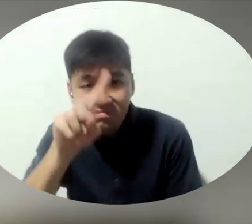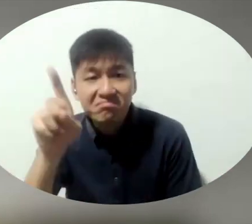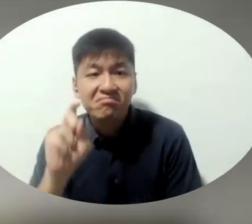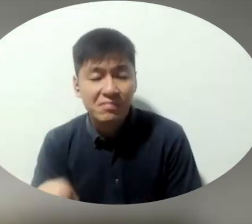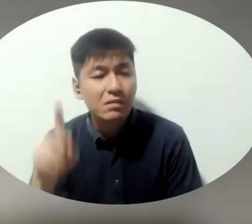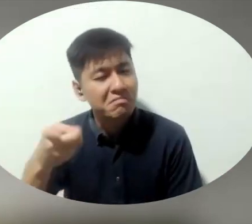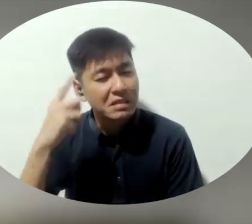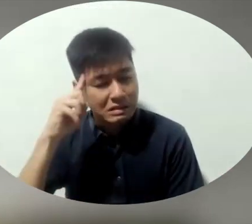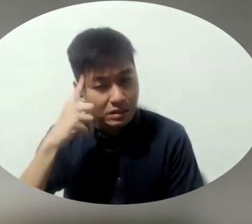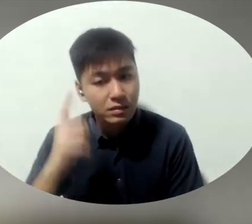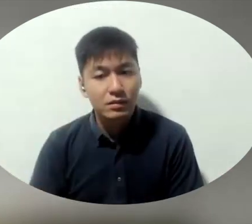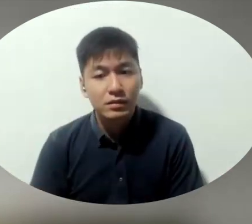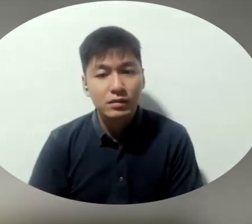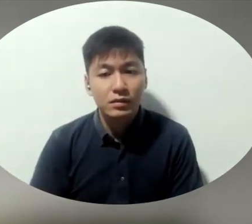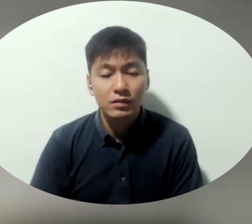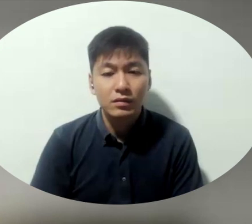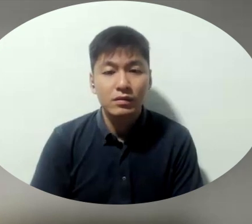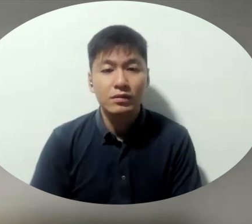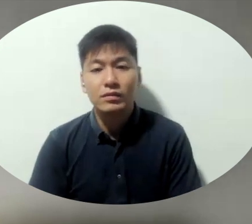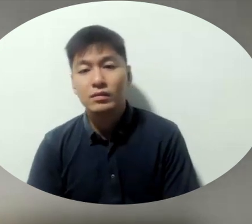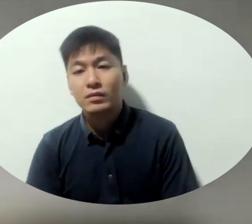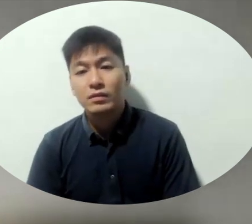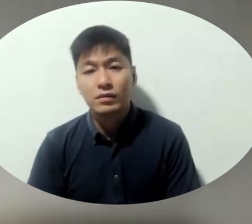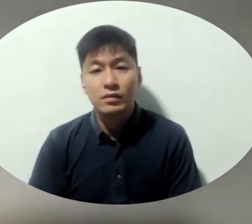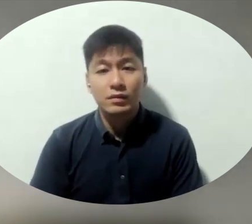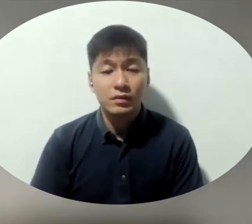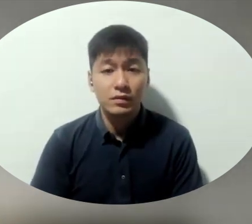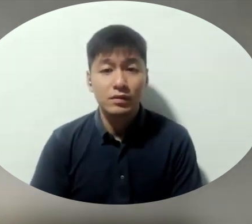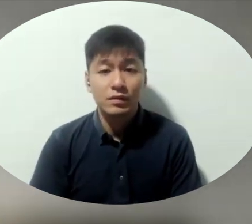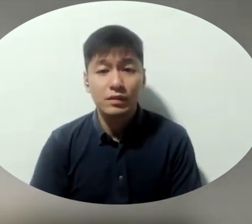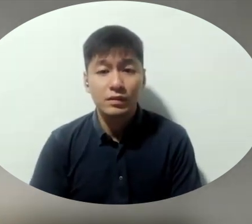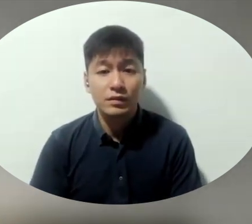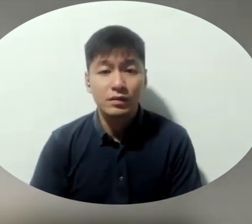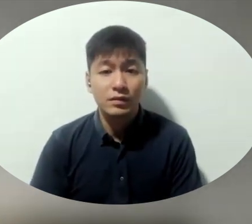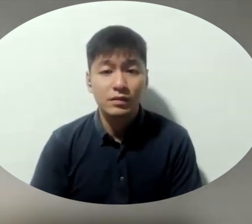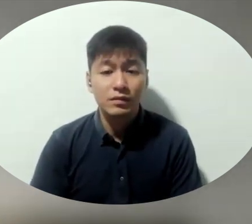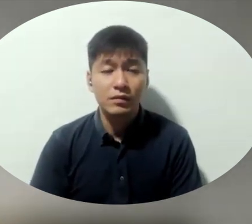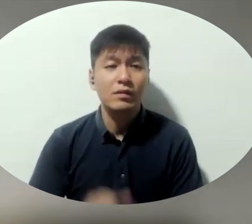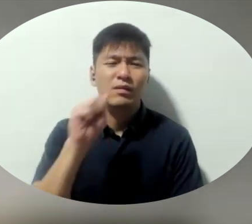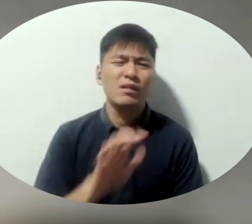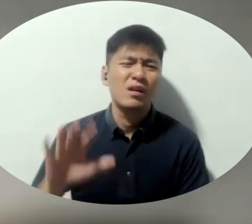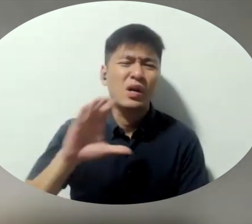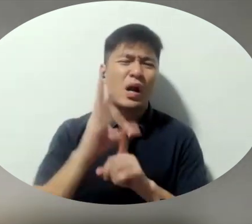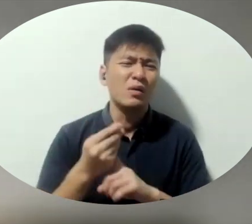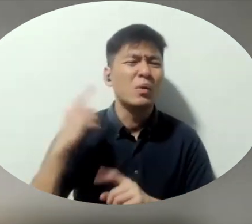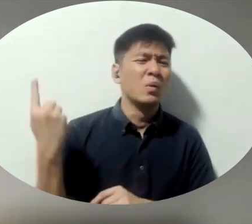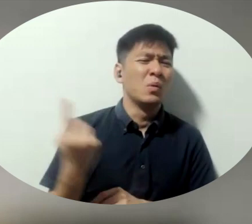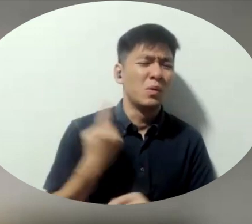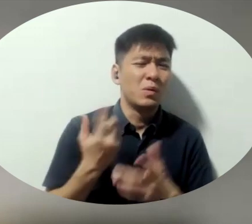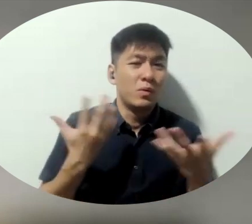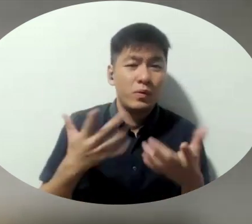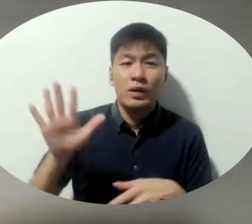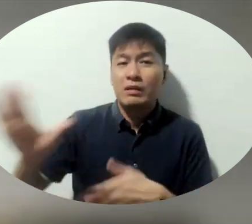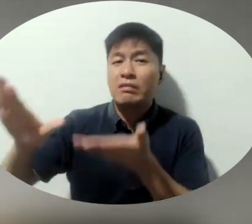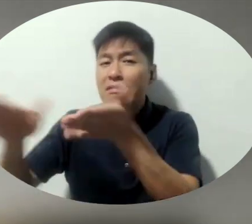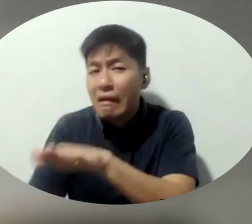And I believe that we're in a death avoidance society. We don't want to talk about it. We skirt around it, but we can't really understand it again,